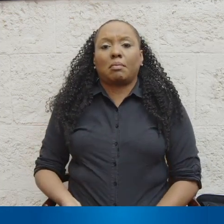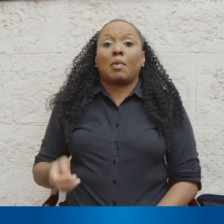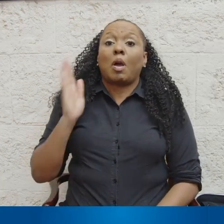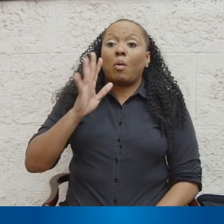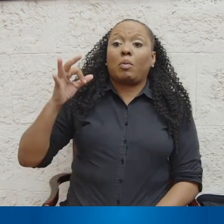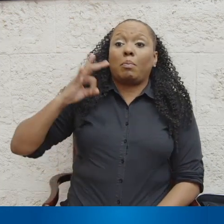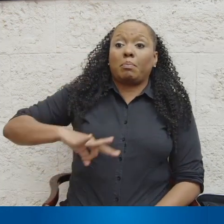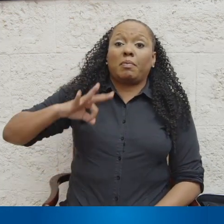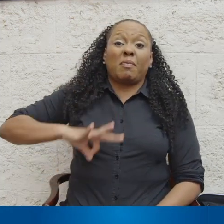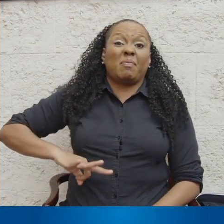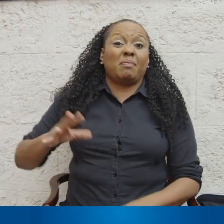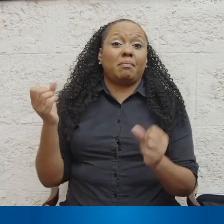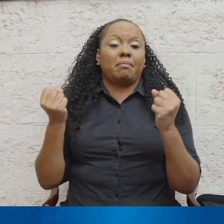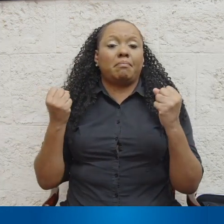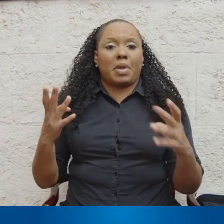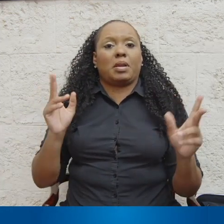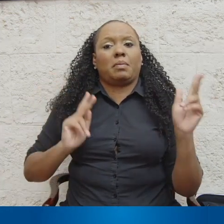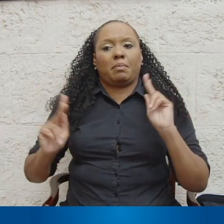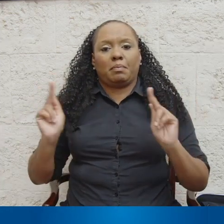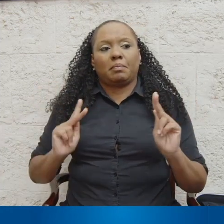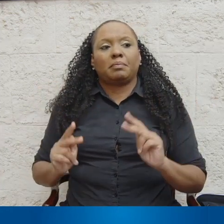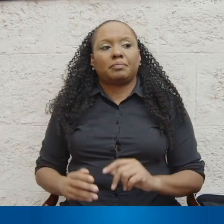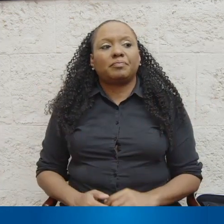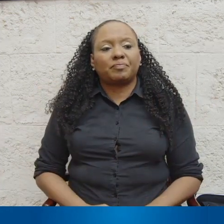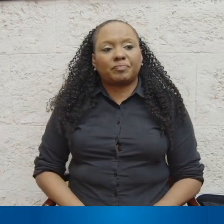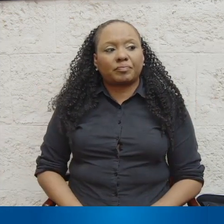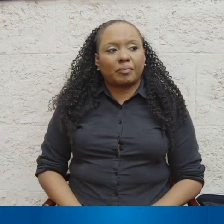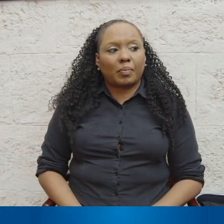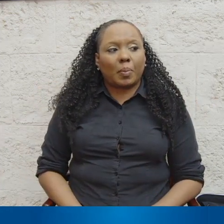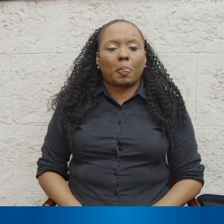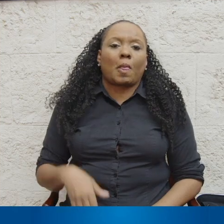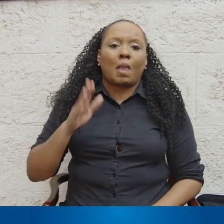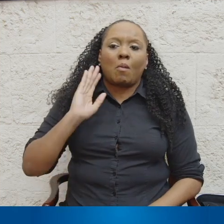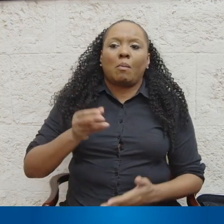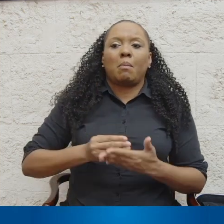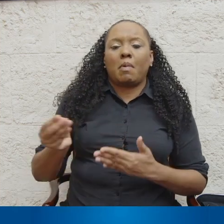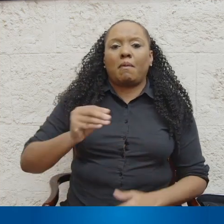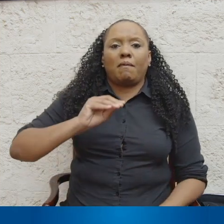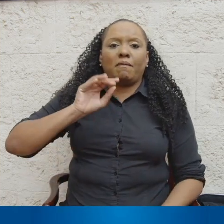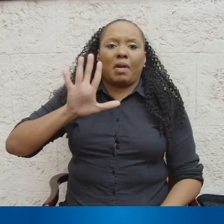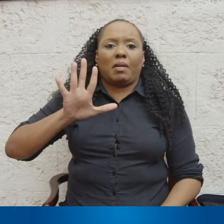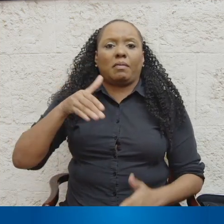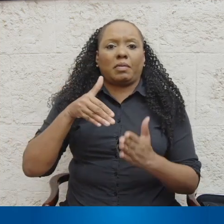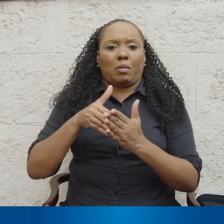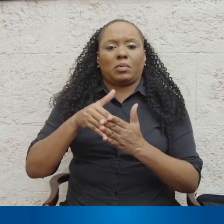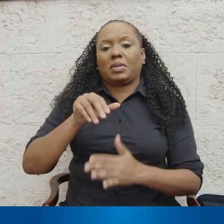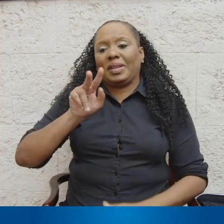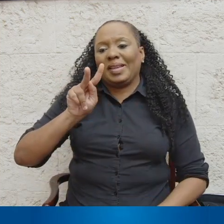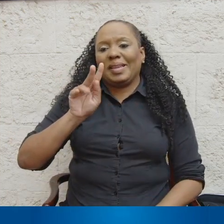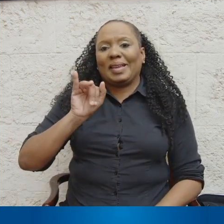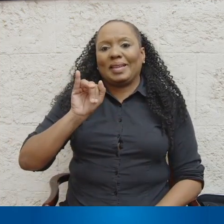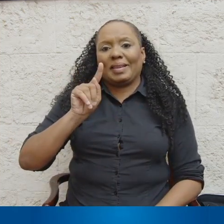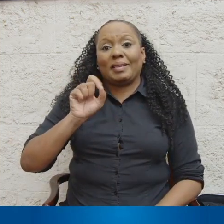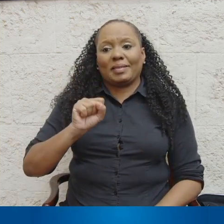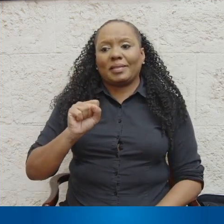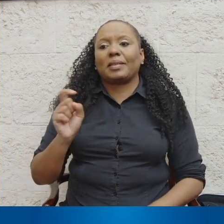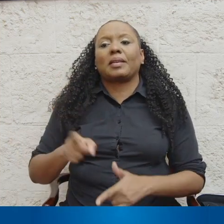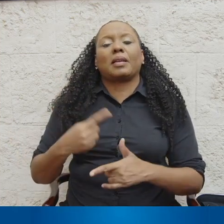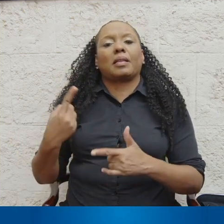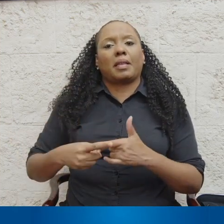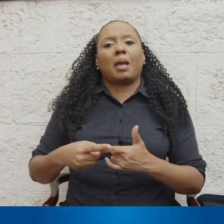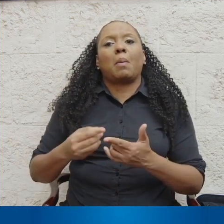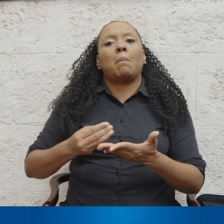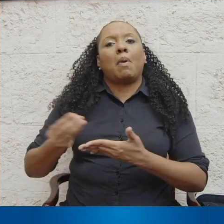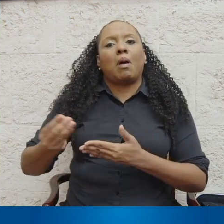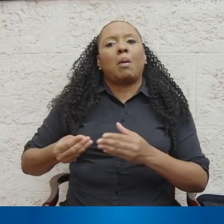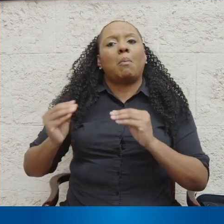many, many people in Barbados. We're going to start with 5,000 kits to begin with, and then we hope to ramp up over time once we